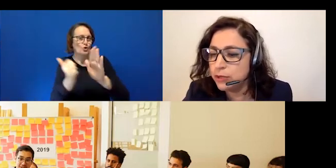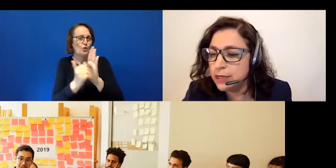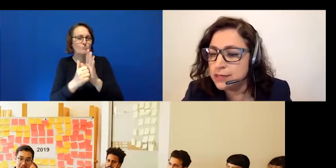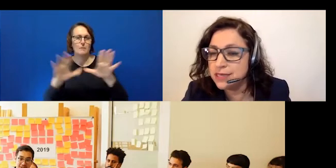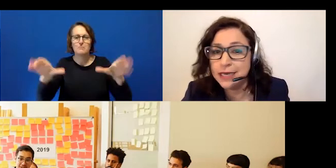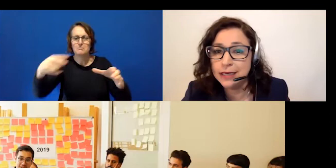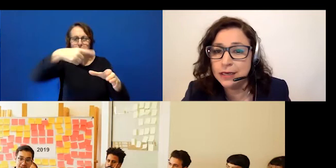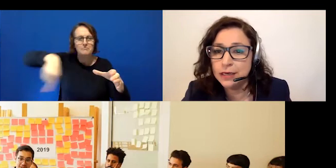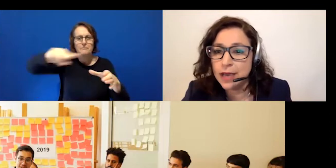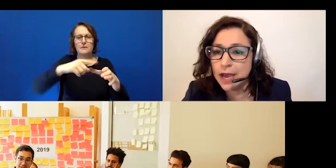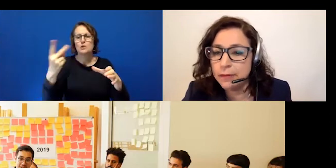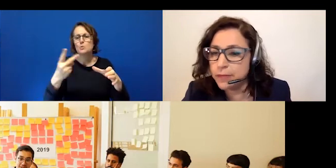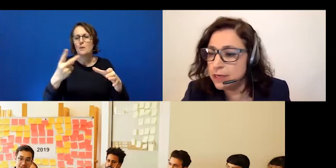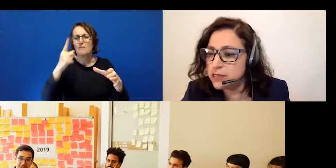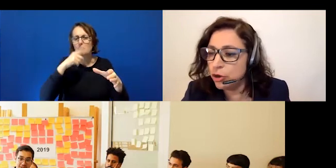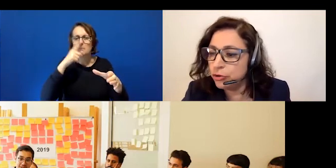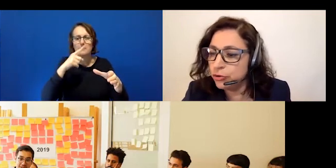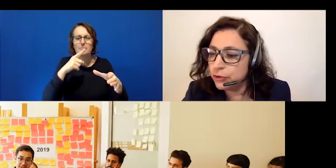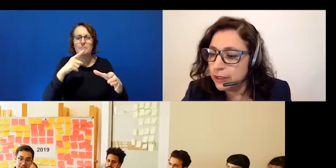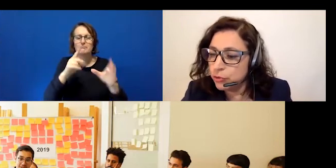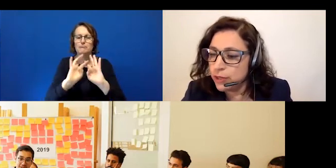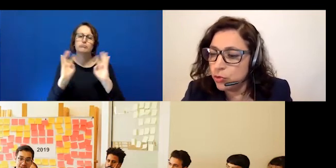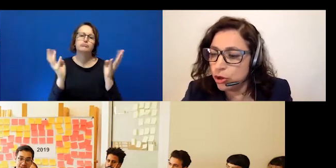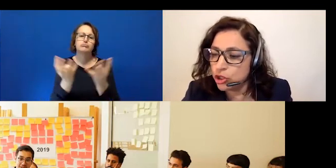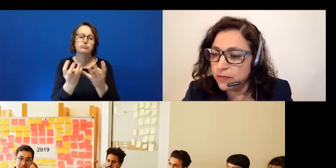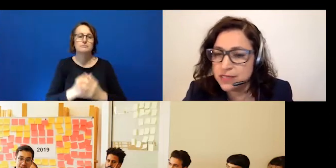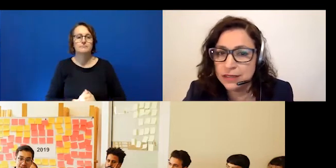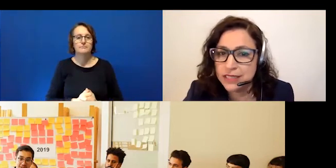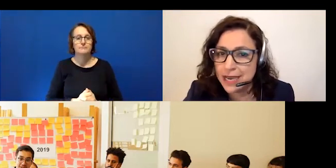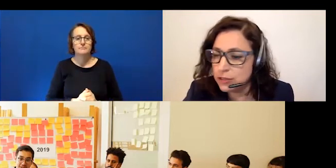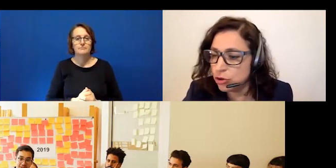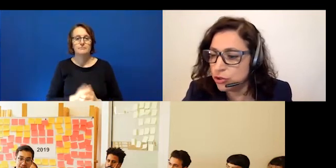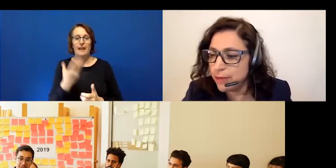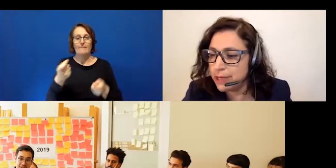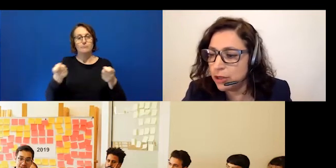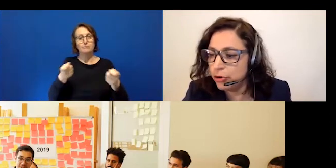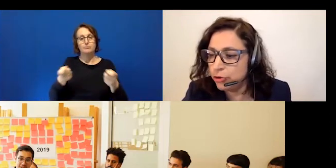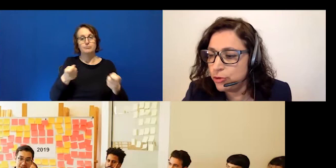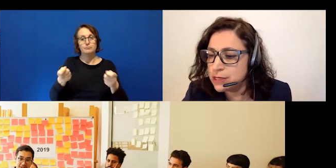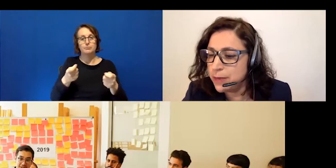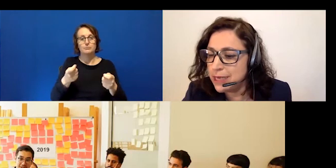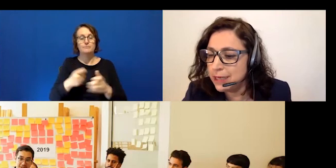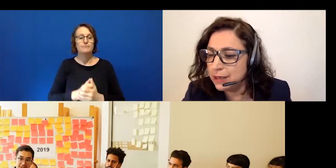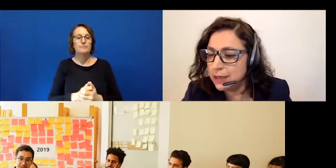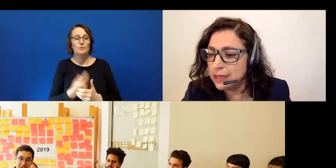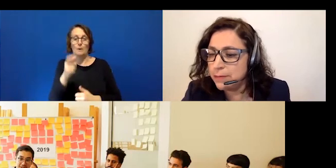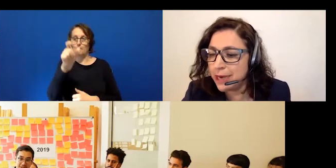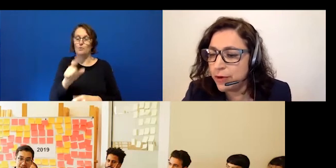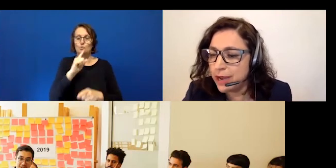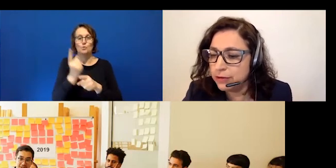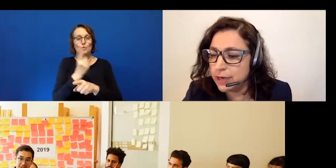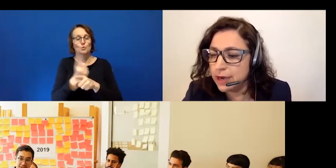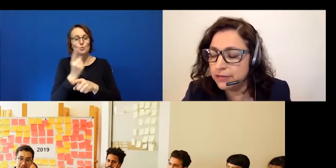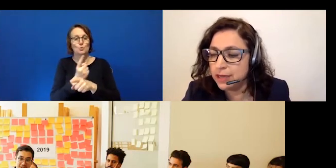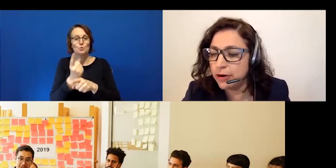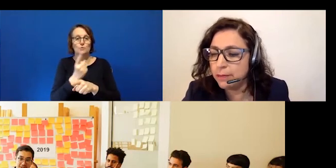people sitting in a circle with workshop facilitator Dr. Rani Lowe, who is speaking. In the